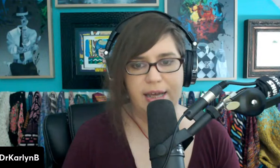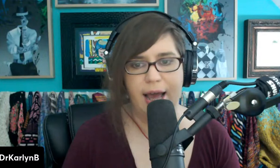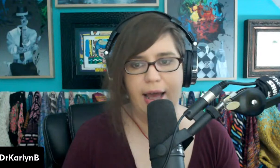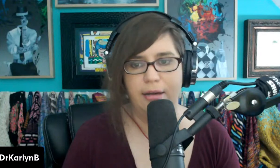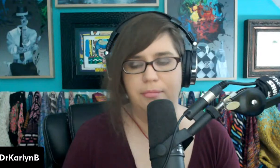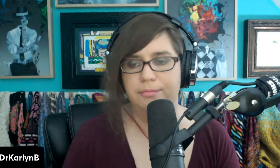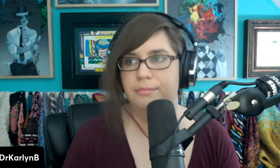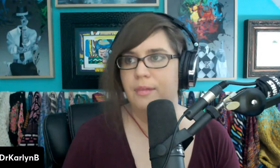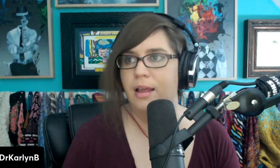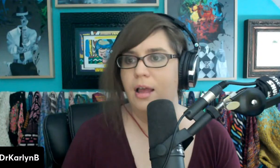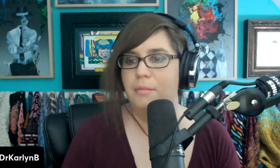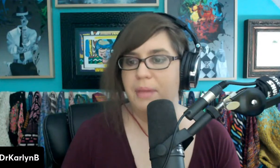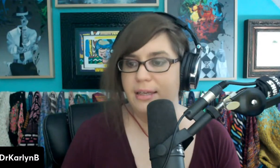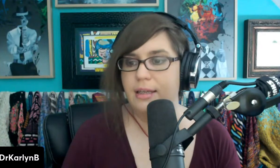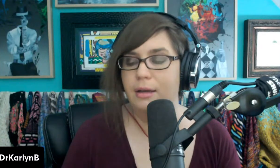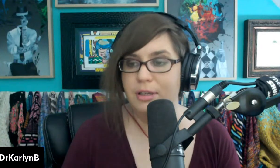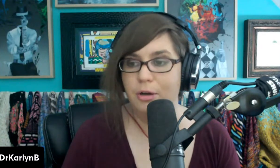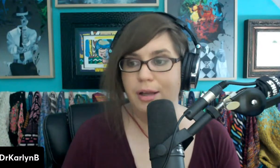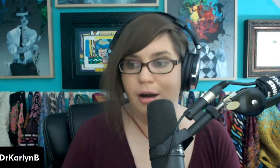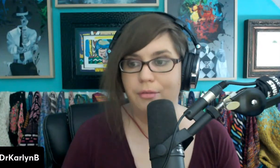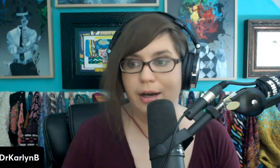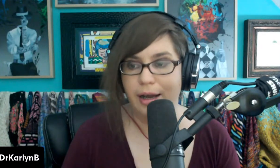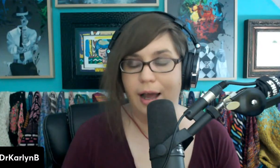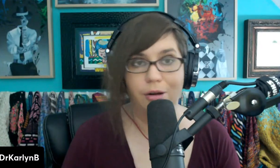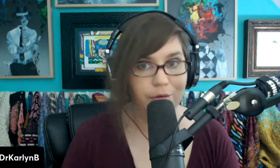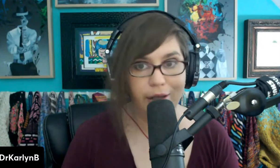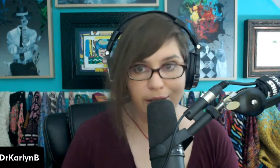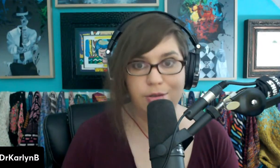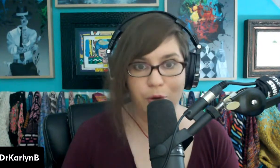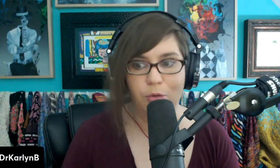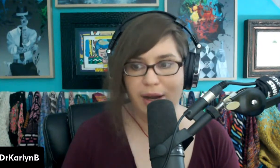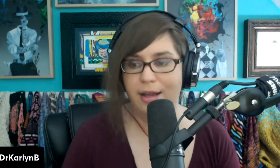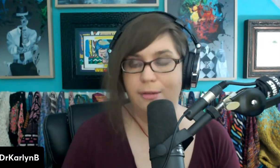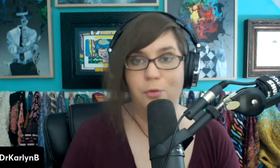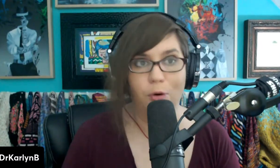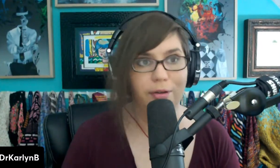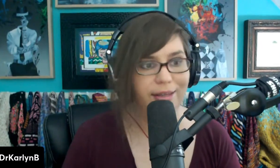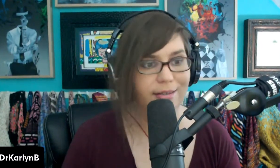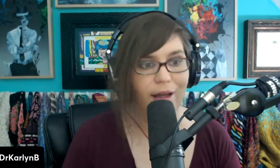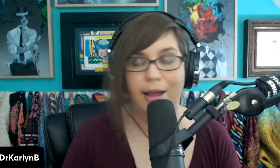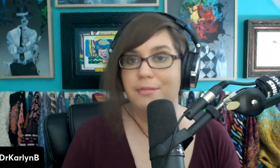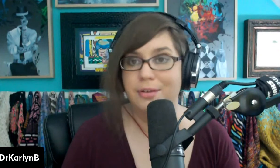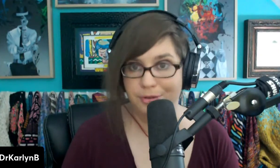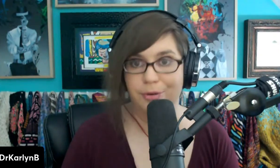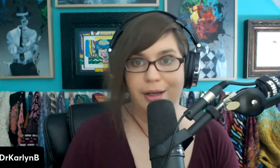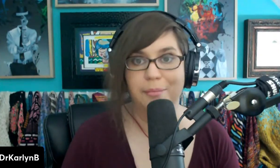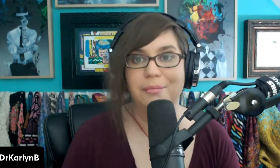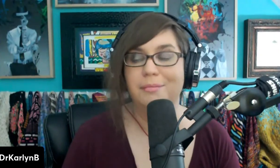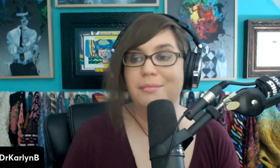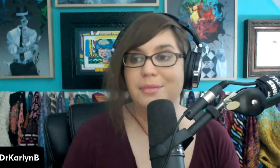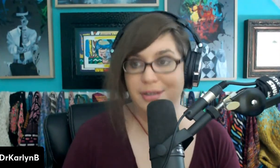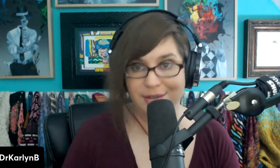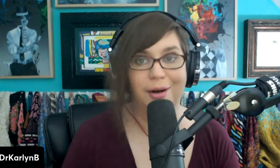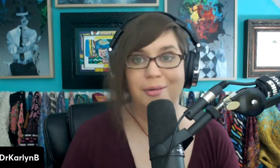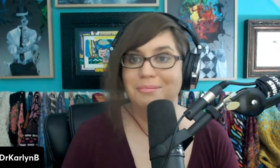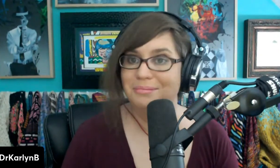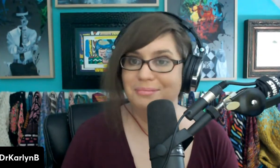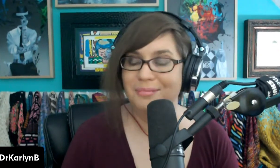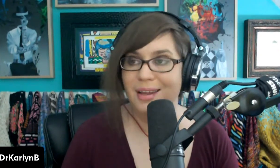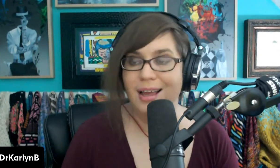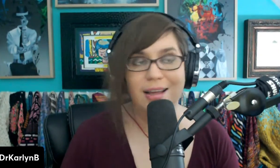stream yet. Basically, what's going on right now is we're waiting for this live stream to